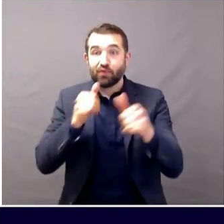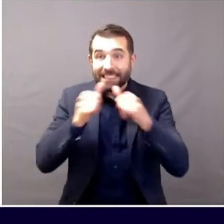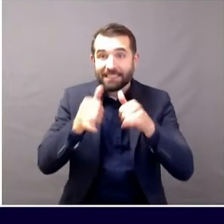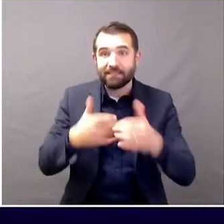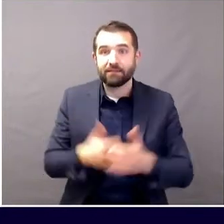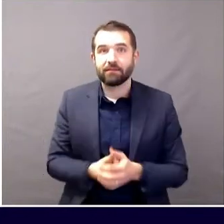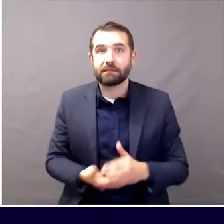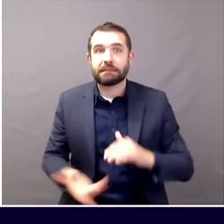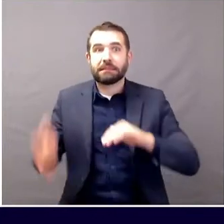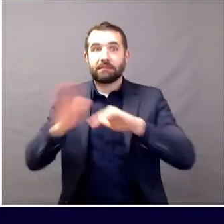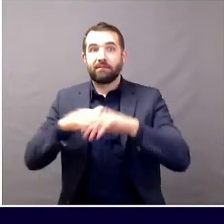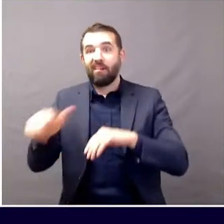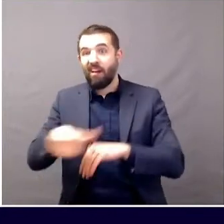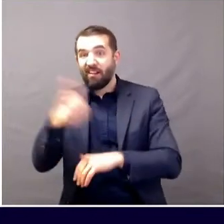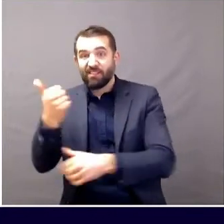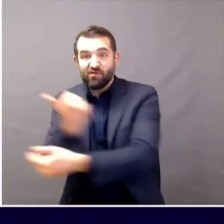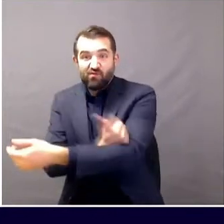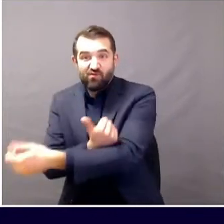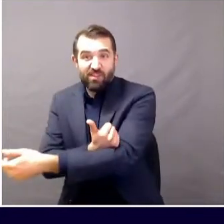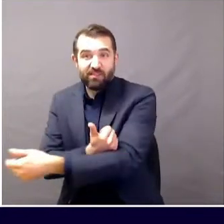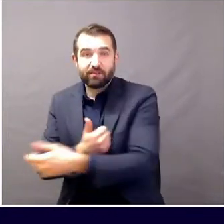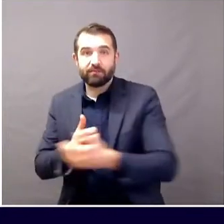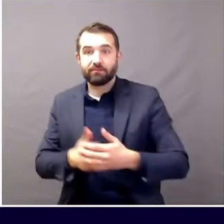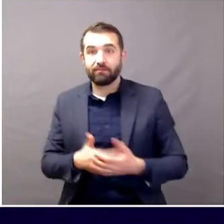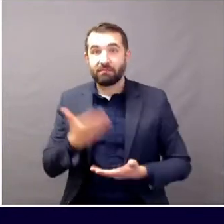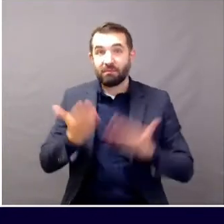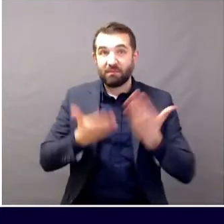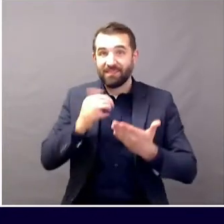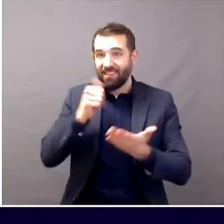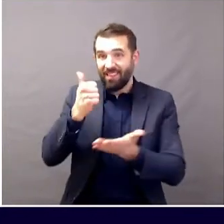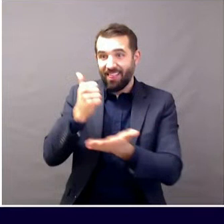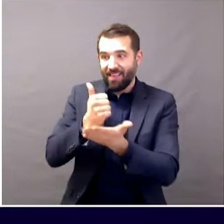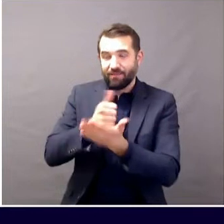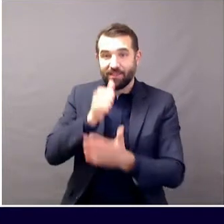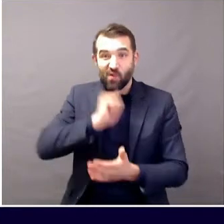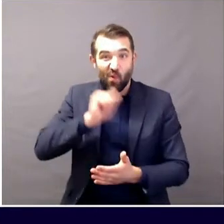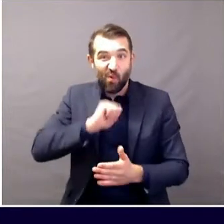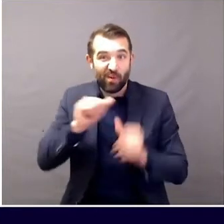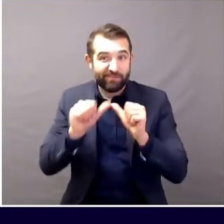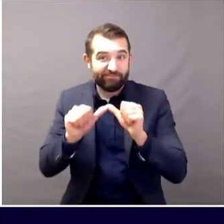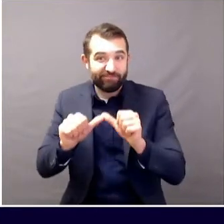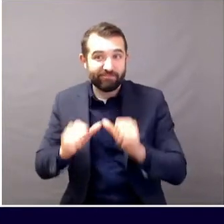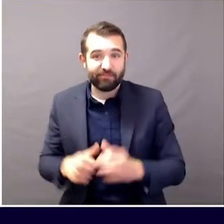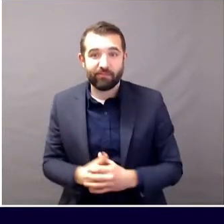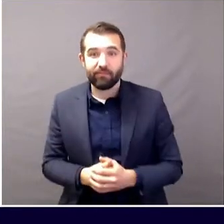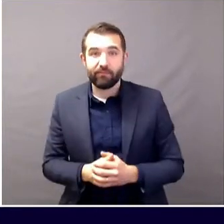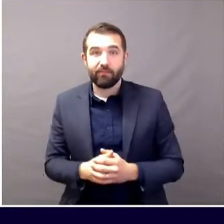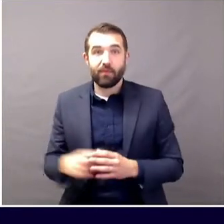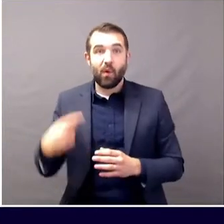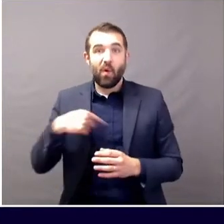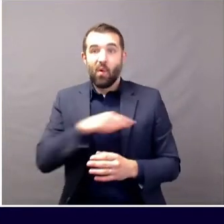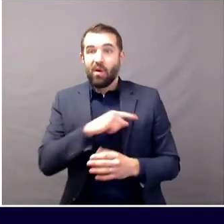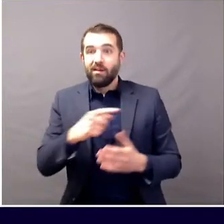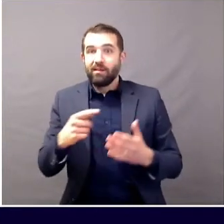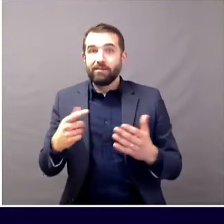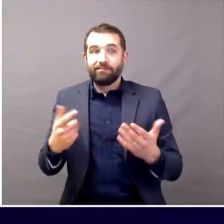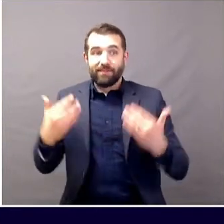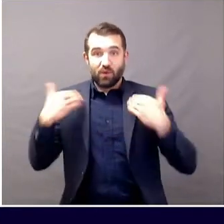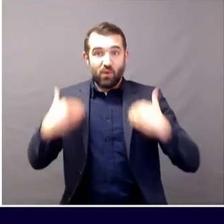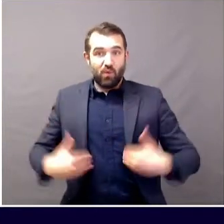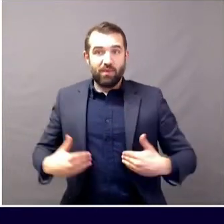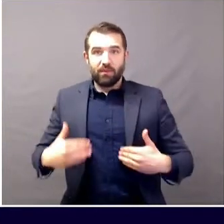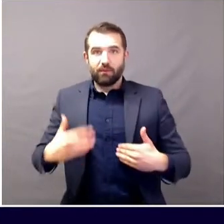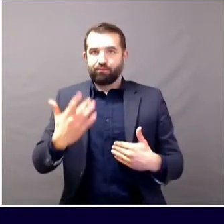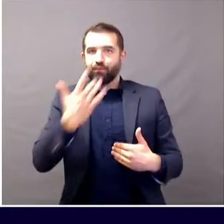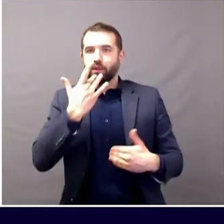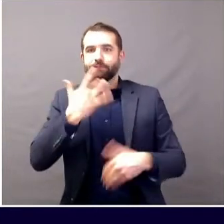We're creatures of habit, and we can have a hard time with disruptions to routine. Many of us are worried about